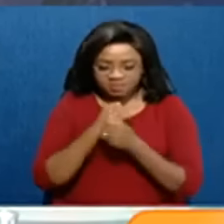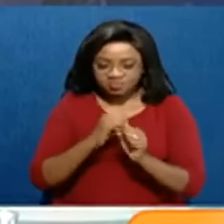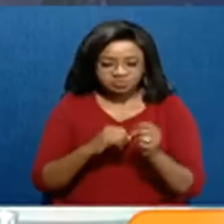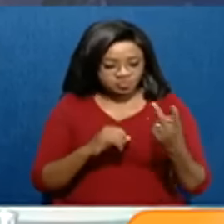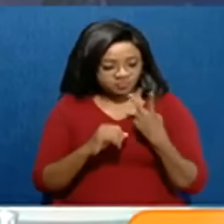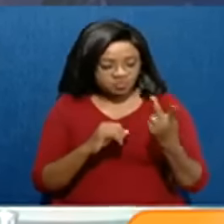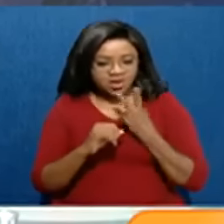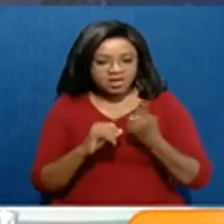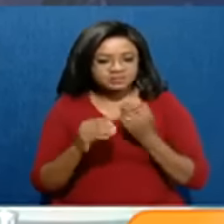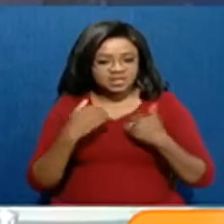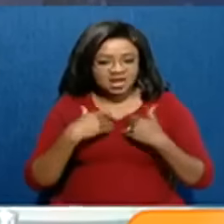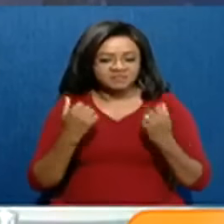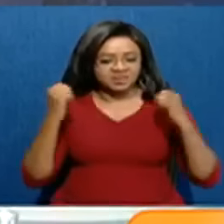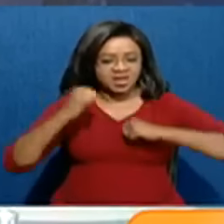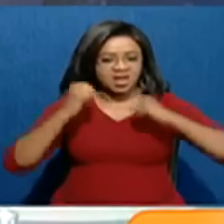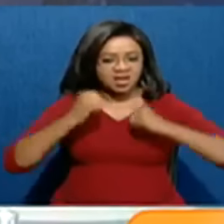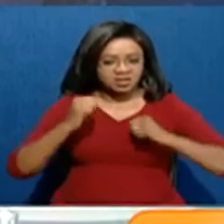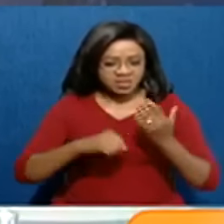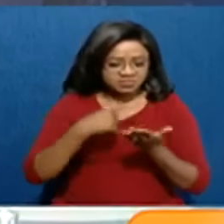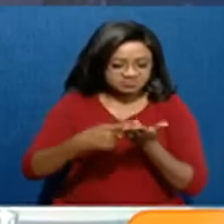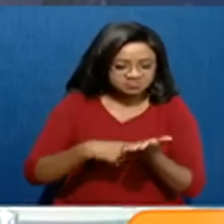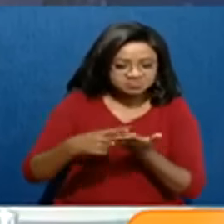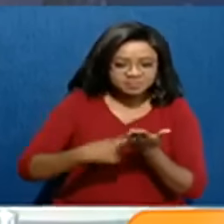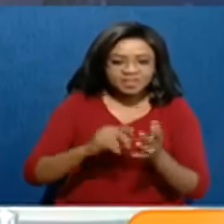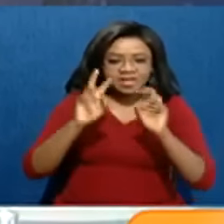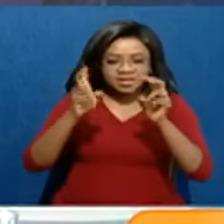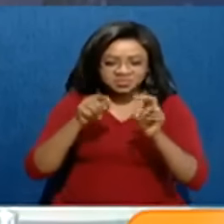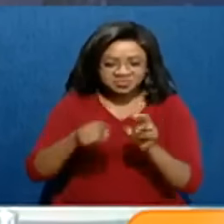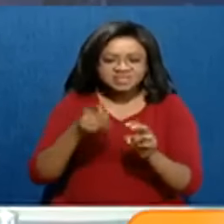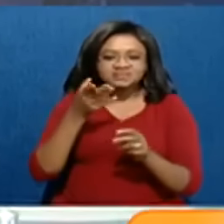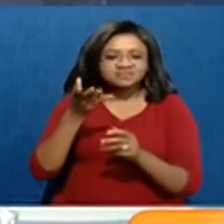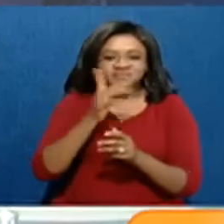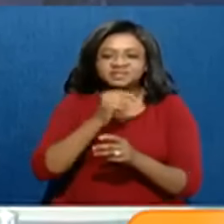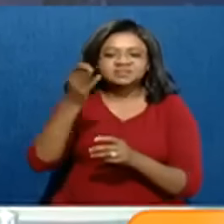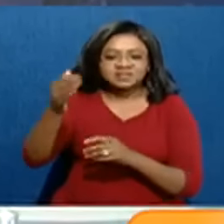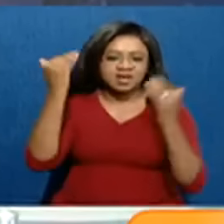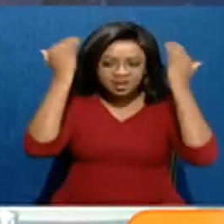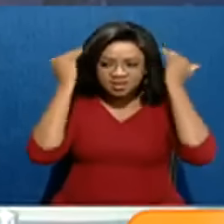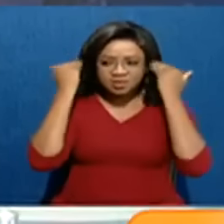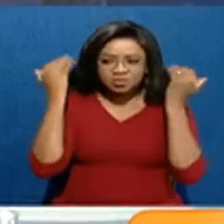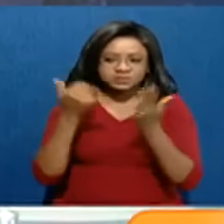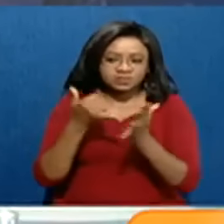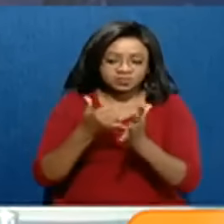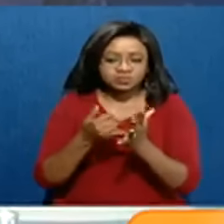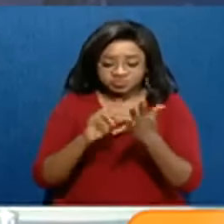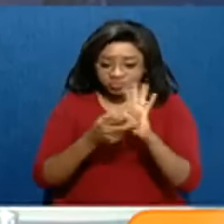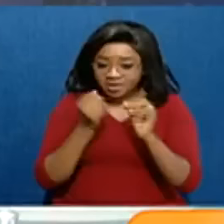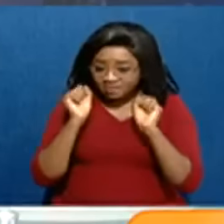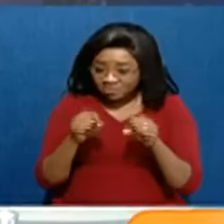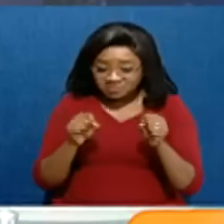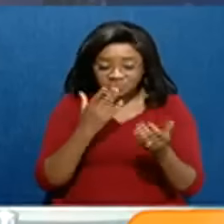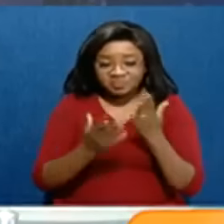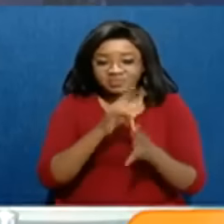arms of government to engage in deliberations about a matter pending in court, saying it is possible that the president